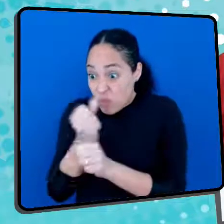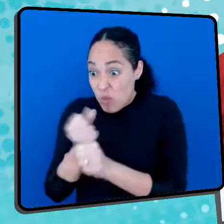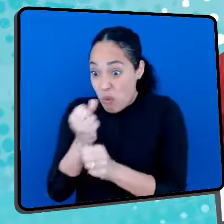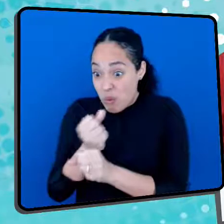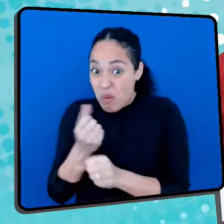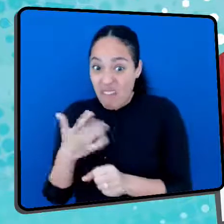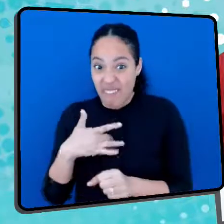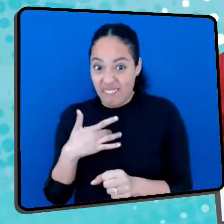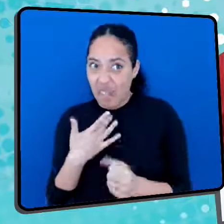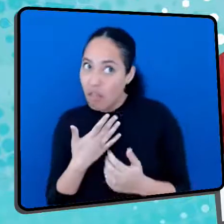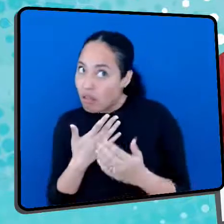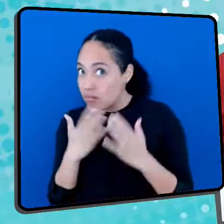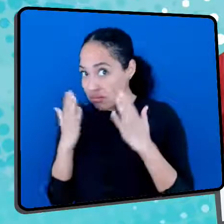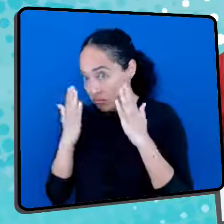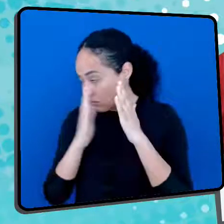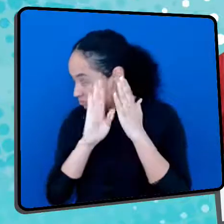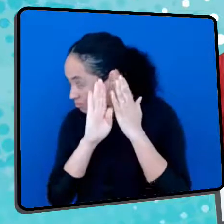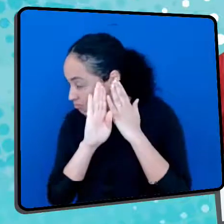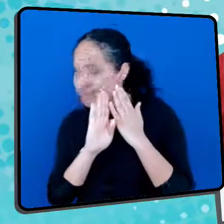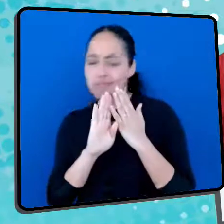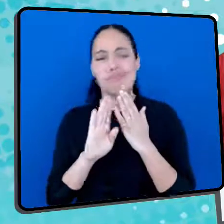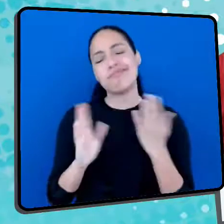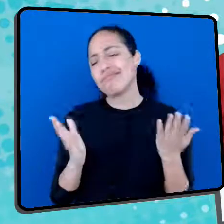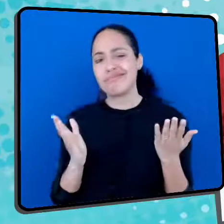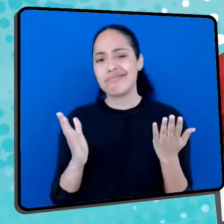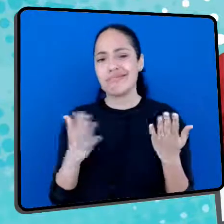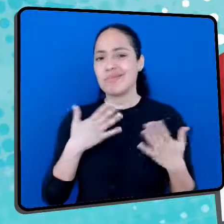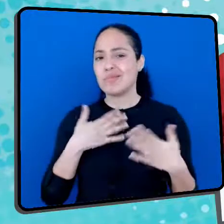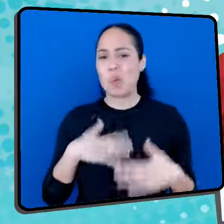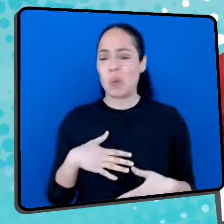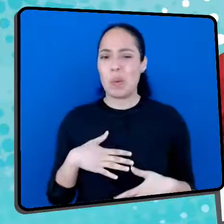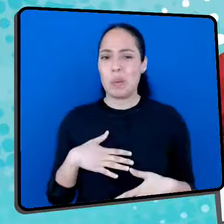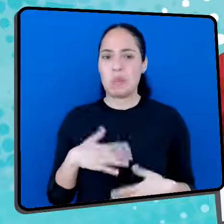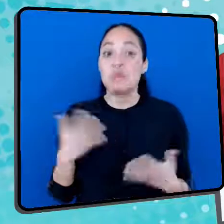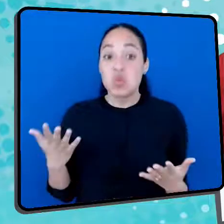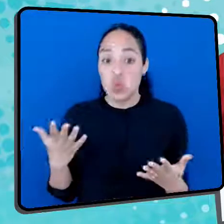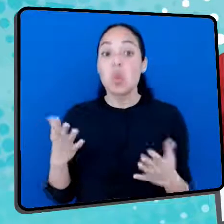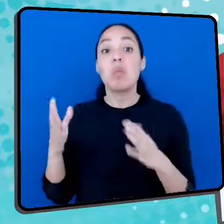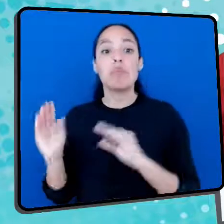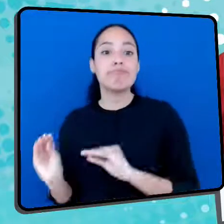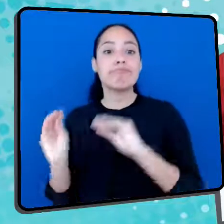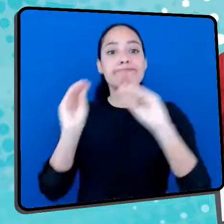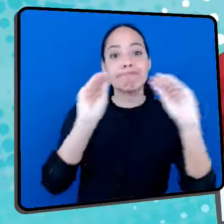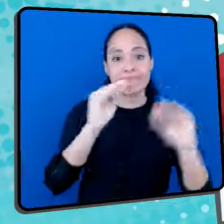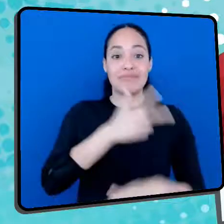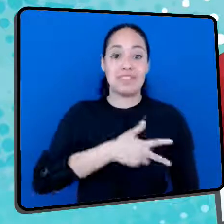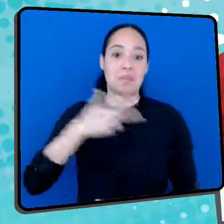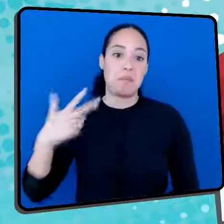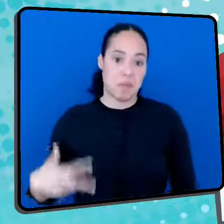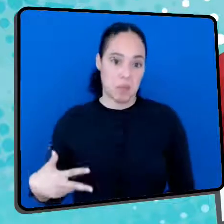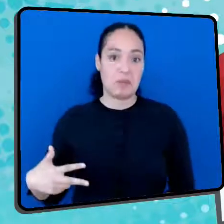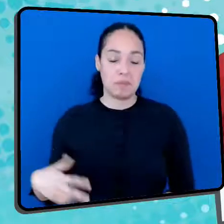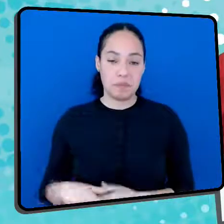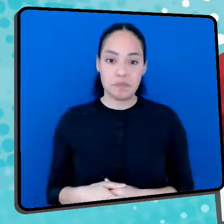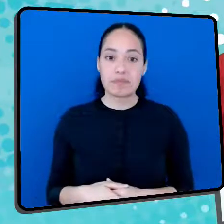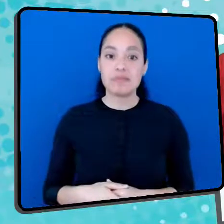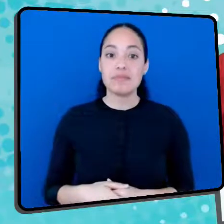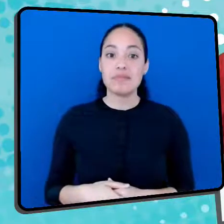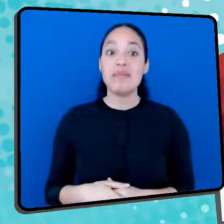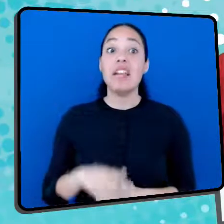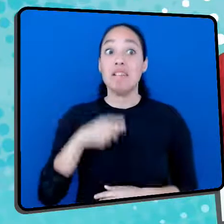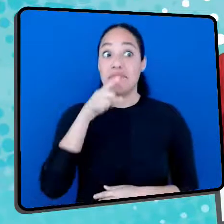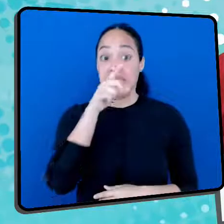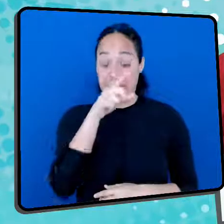So I decided to come to Denmark, and I started my studies here as well, like in